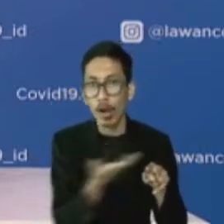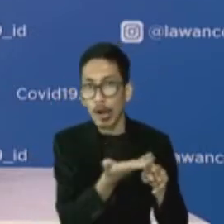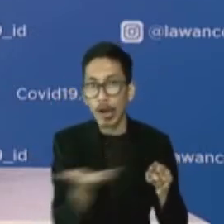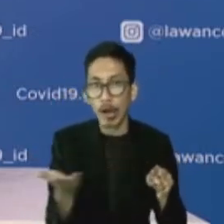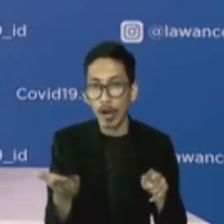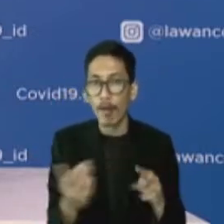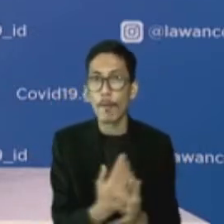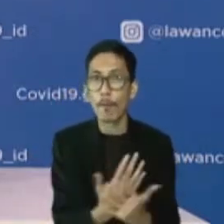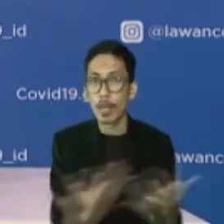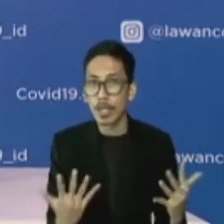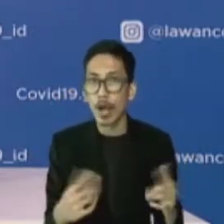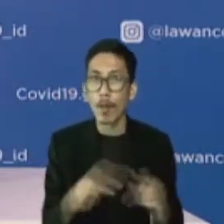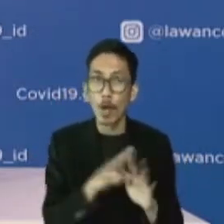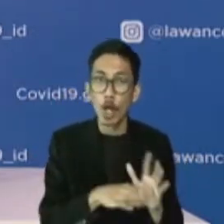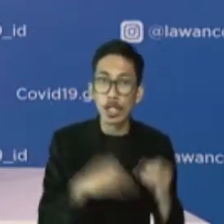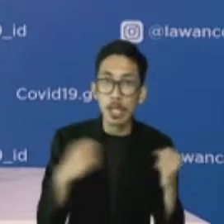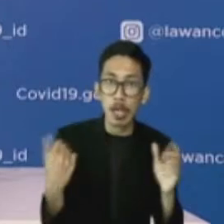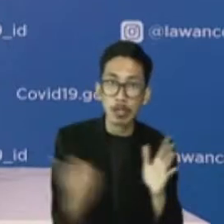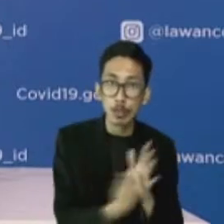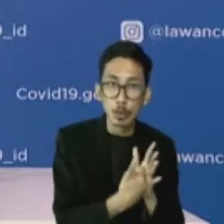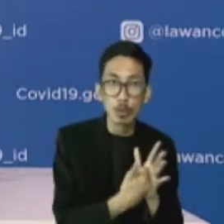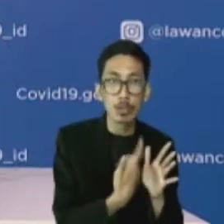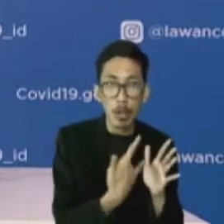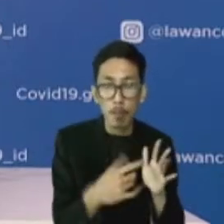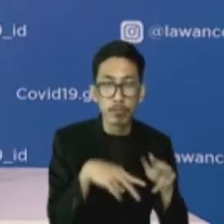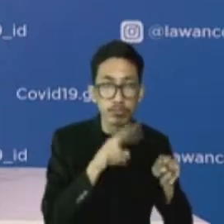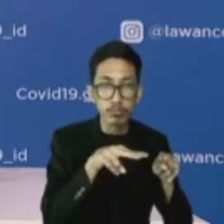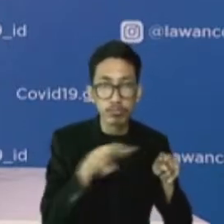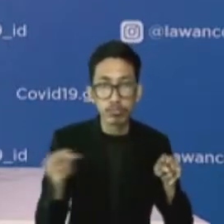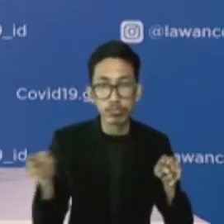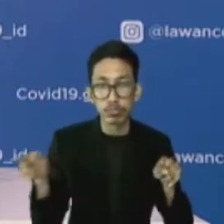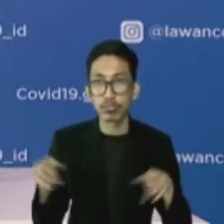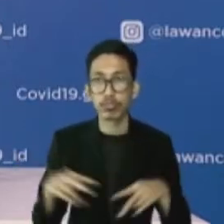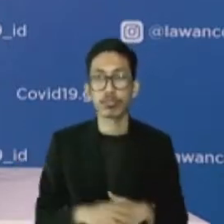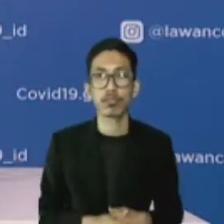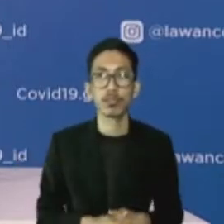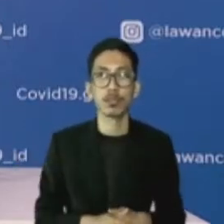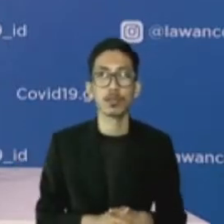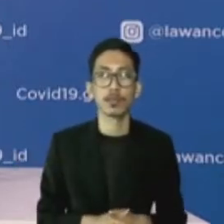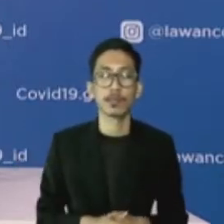the Central COVID-19 Task Force, which was deployed directly to